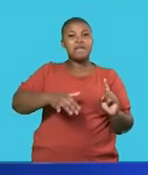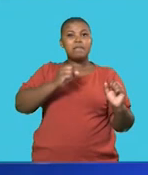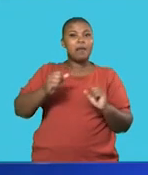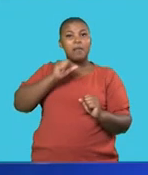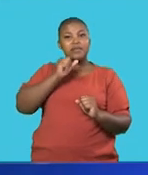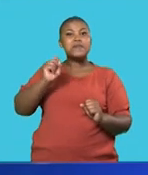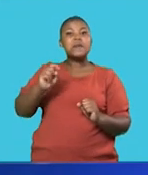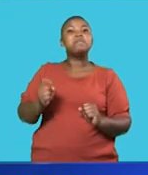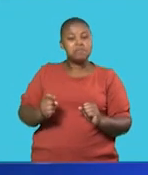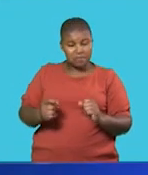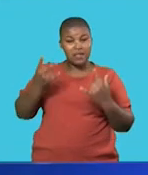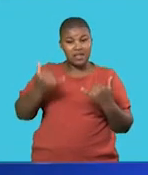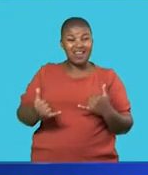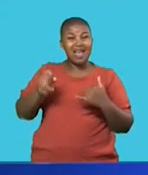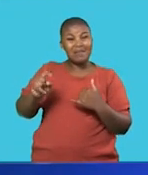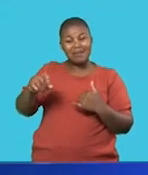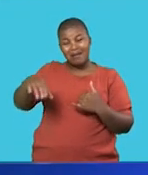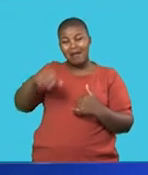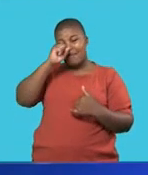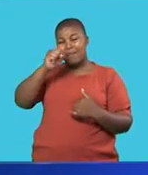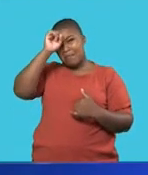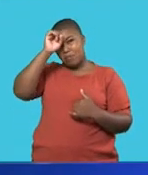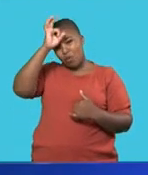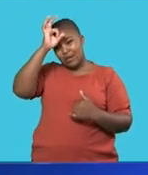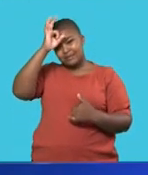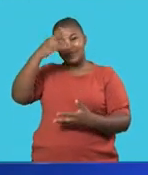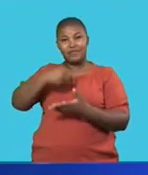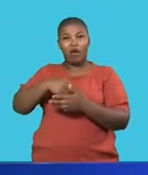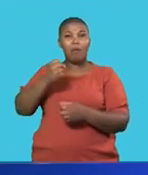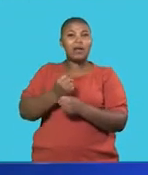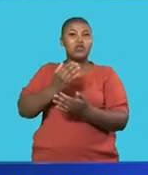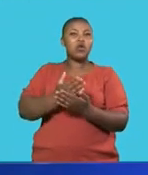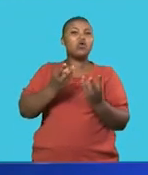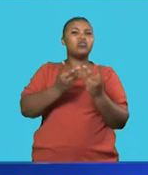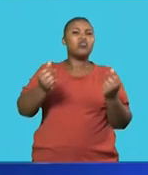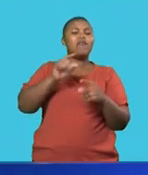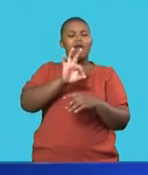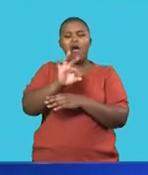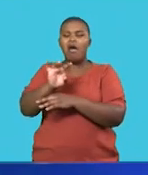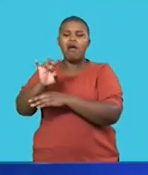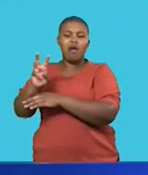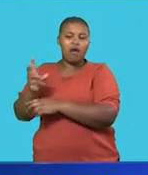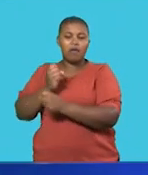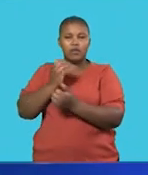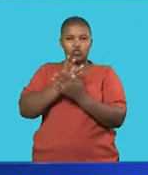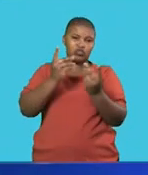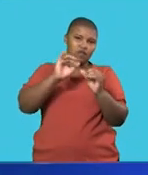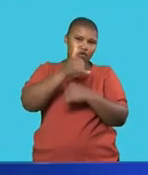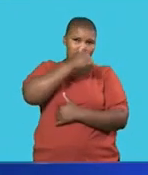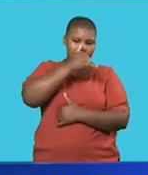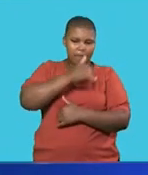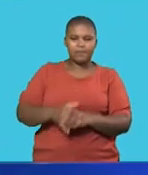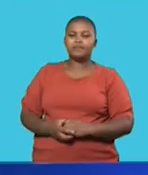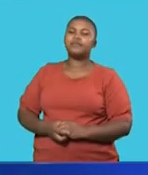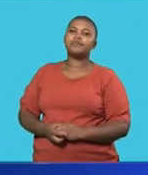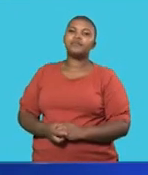karolo eo setšhaba se bapalang tshegetsong ya sepolesa tshebetsong ya sona ya letsatsi le letsatsi ya go phetsa botlokotsebe.